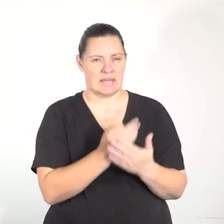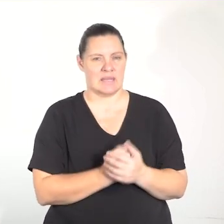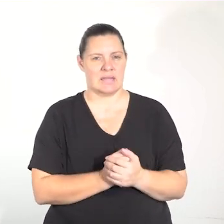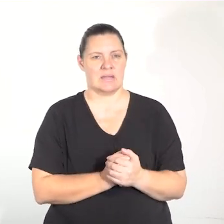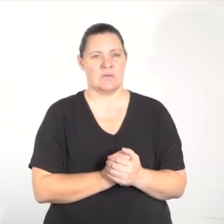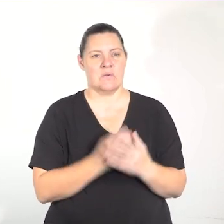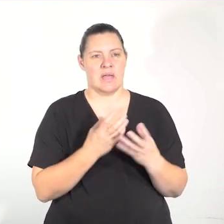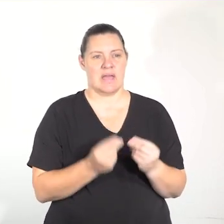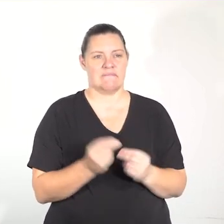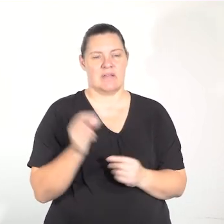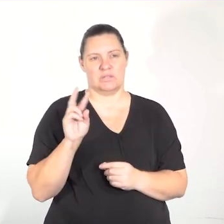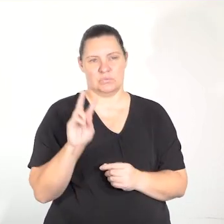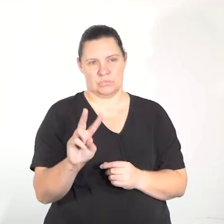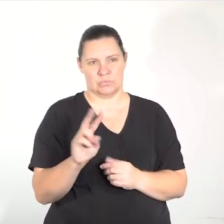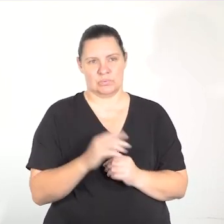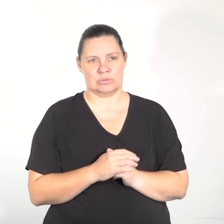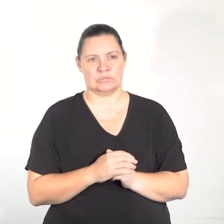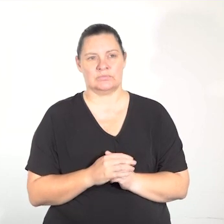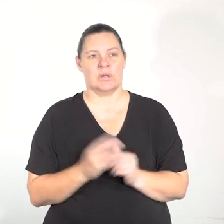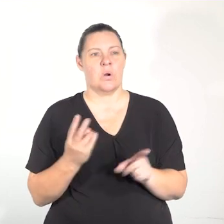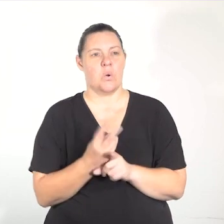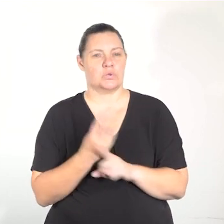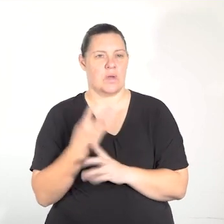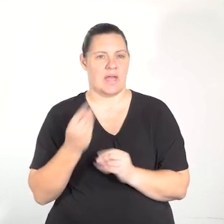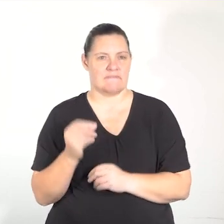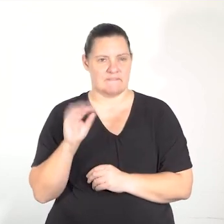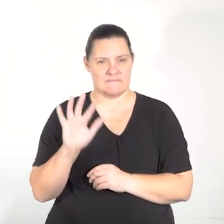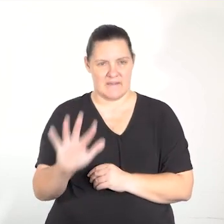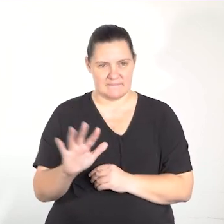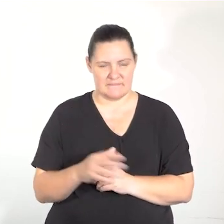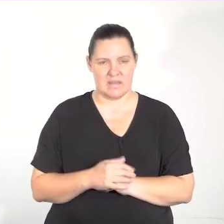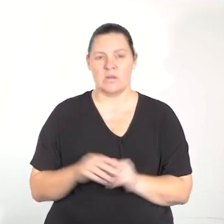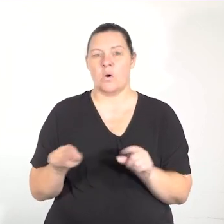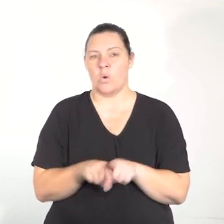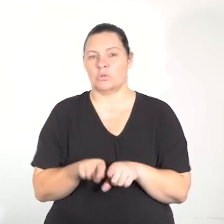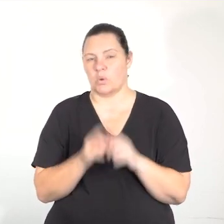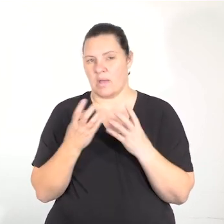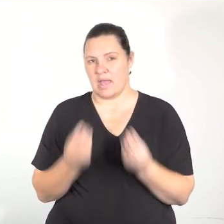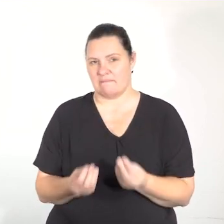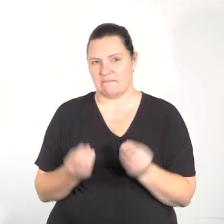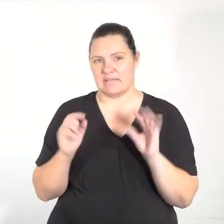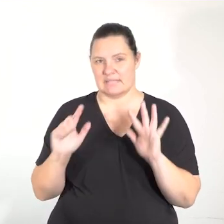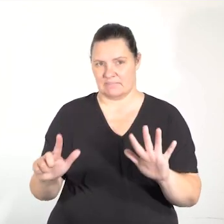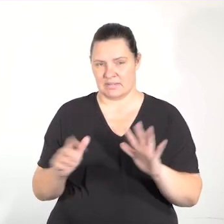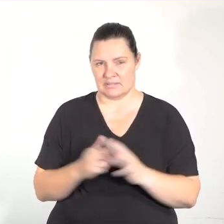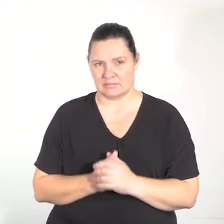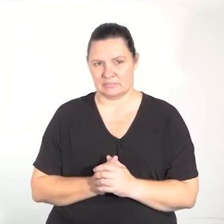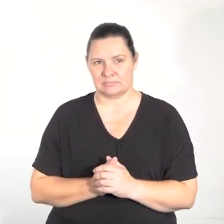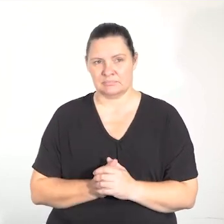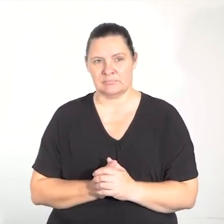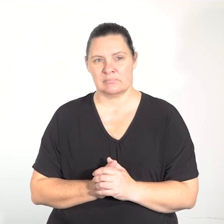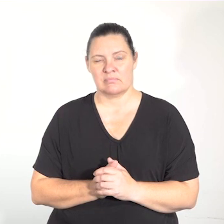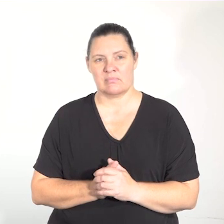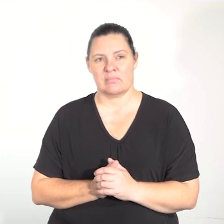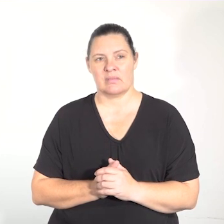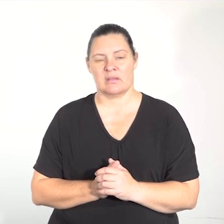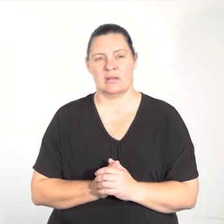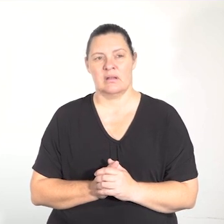here, we have a 2, we also have a 5, and we have a 7.